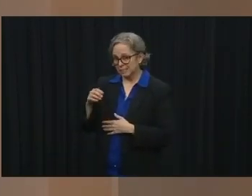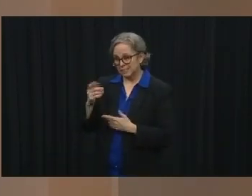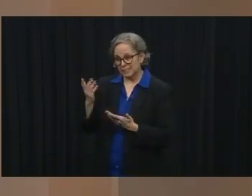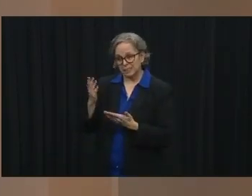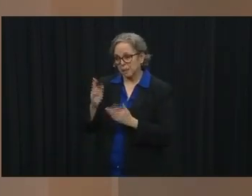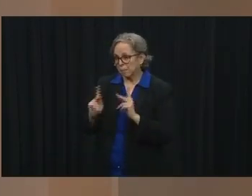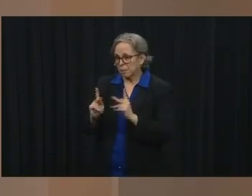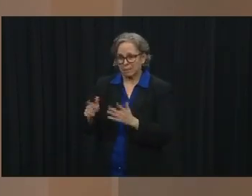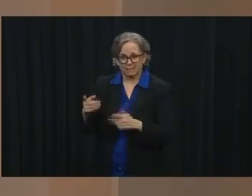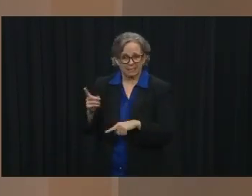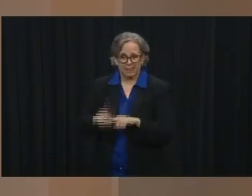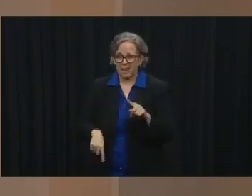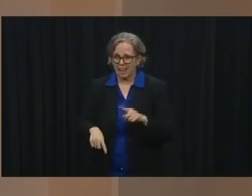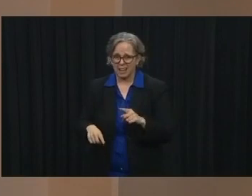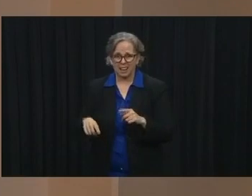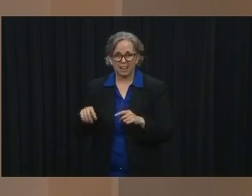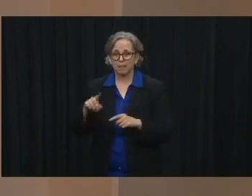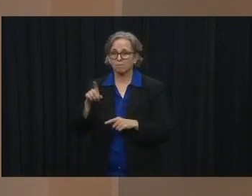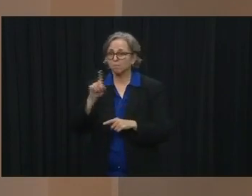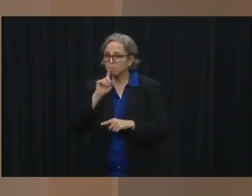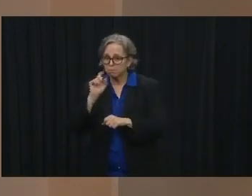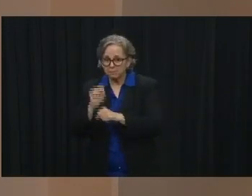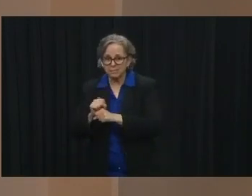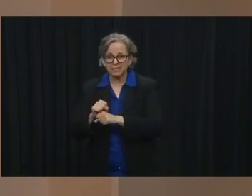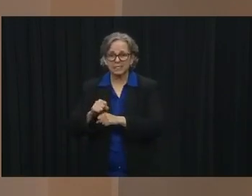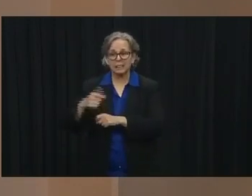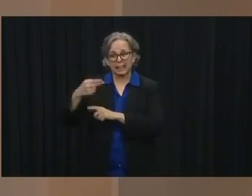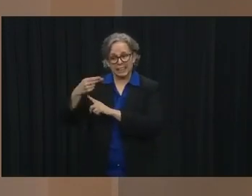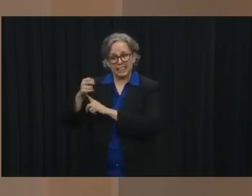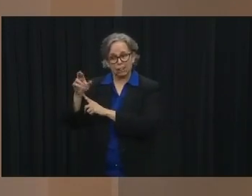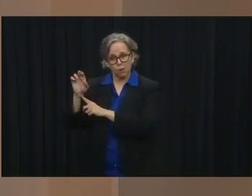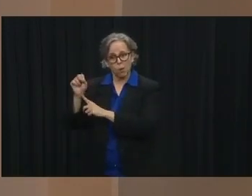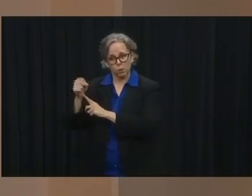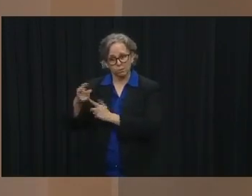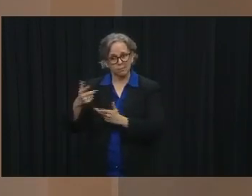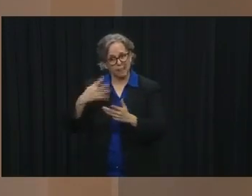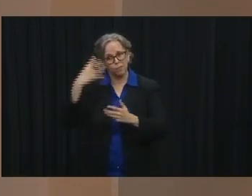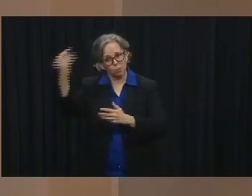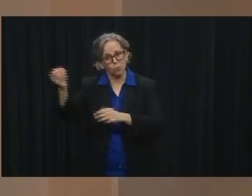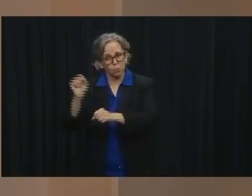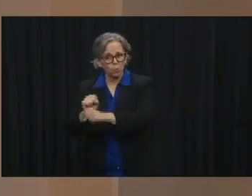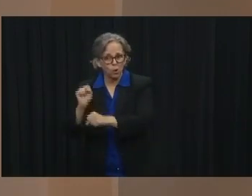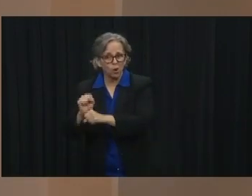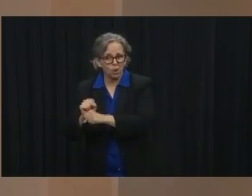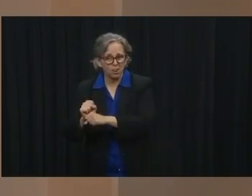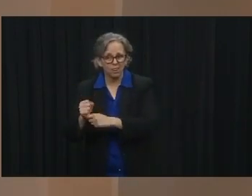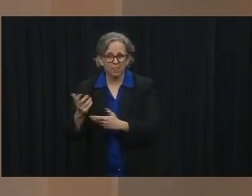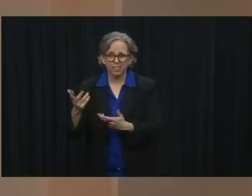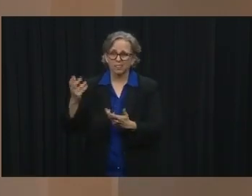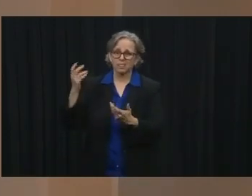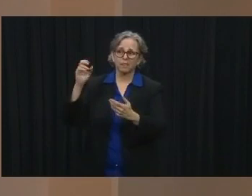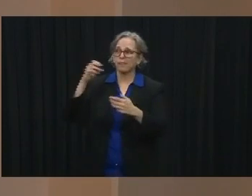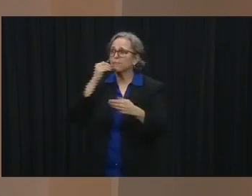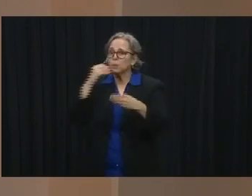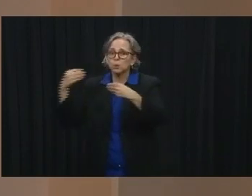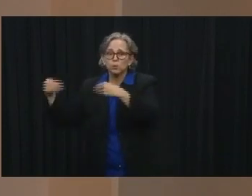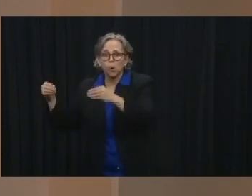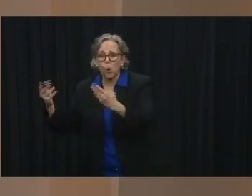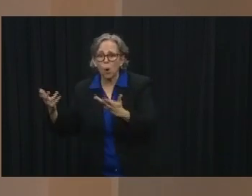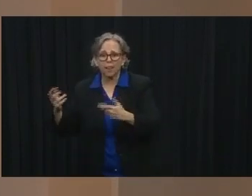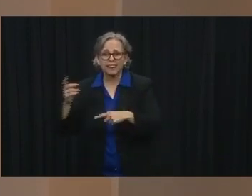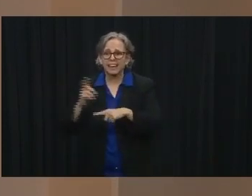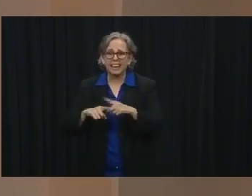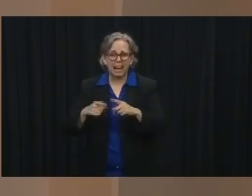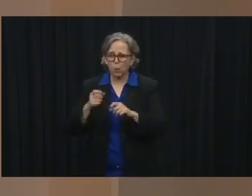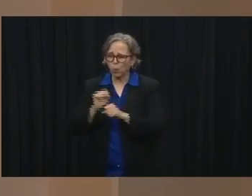who stock your grocery stores and are part of that food supply chain, they have to show up. And we're grateful for them